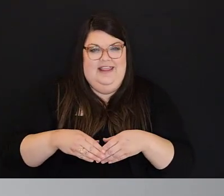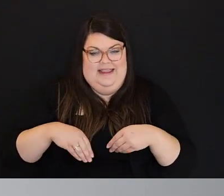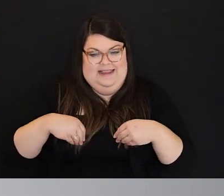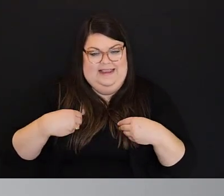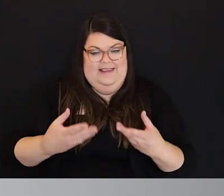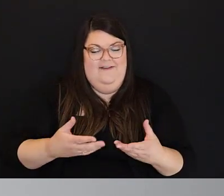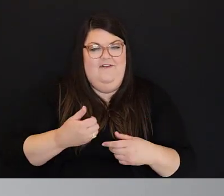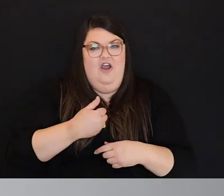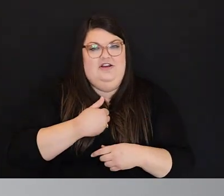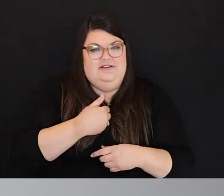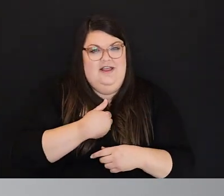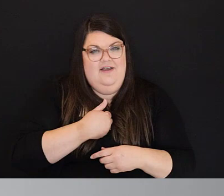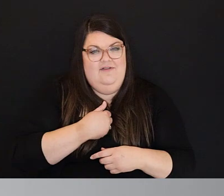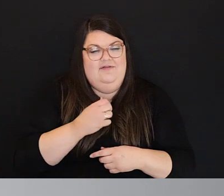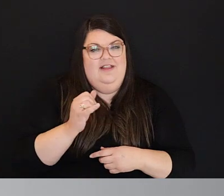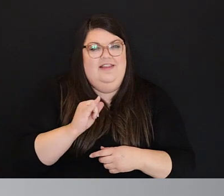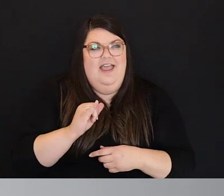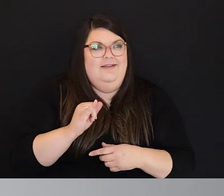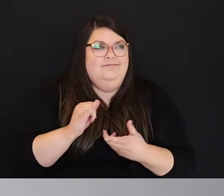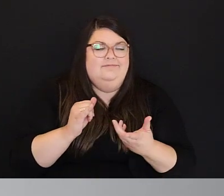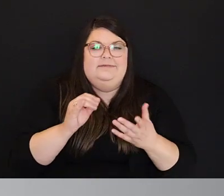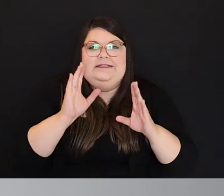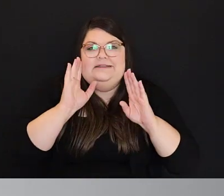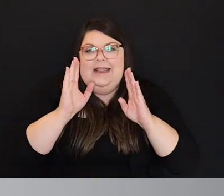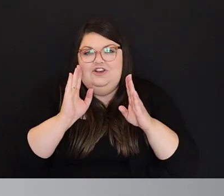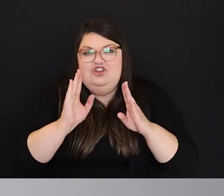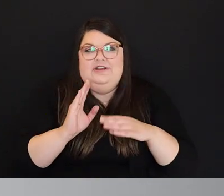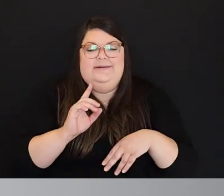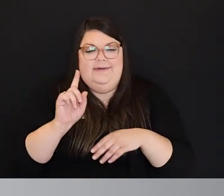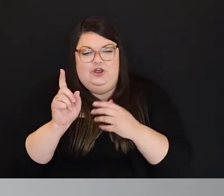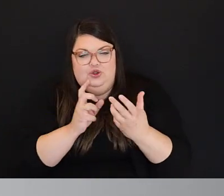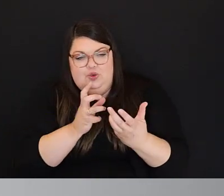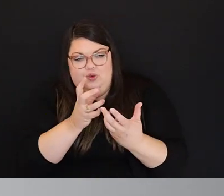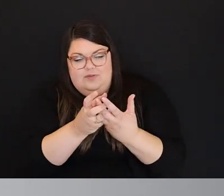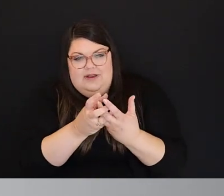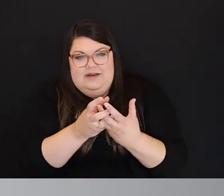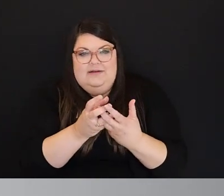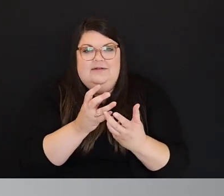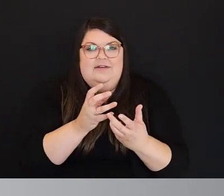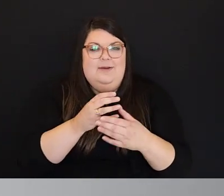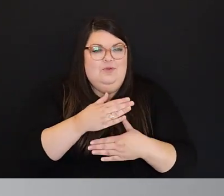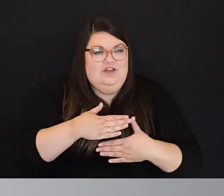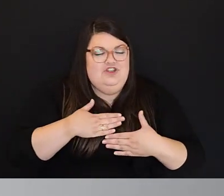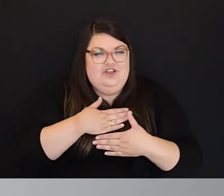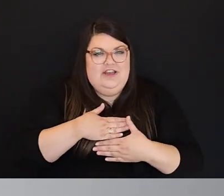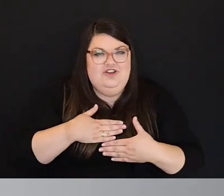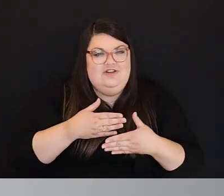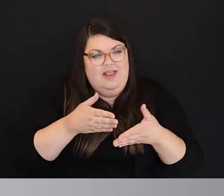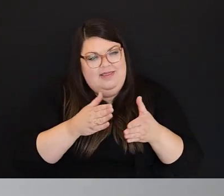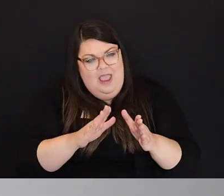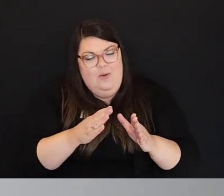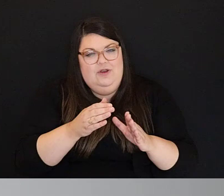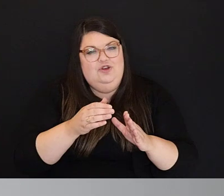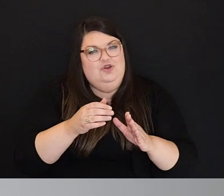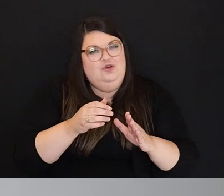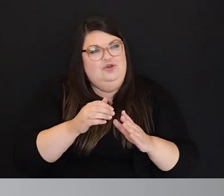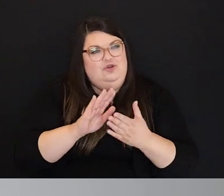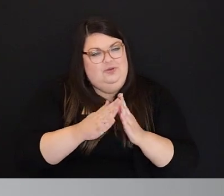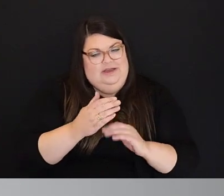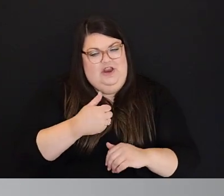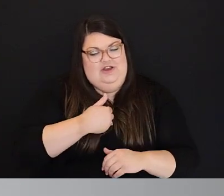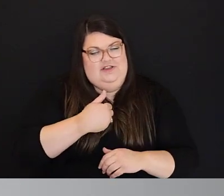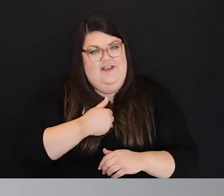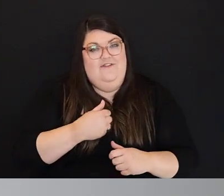give ourselves like the attention, attunement, appreciation, allowing to be ourselves, to like